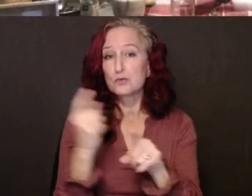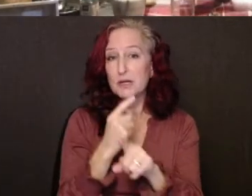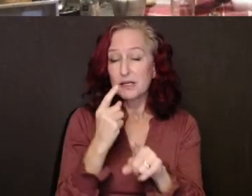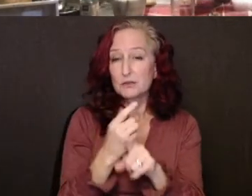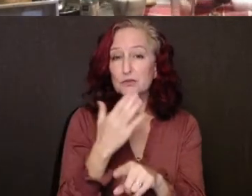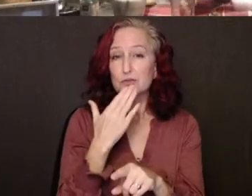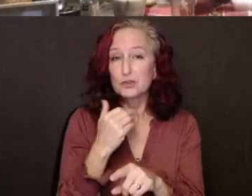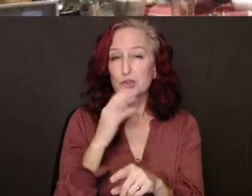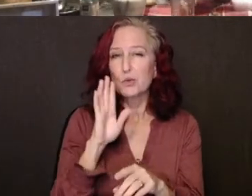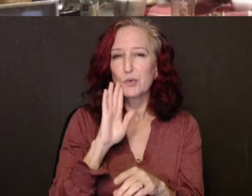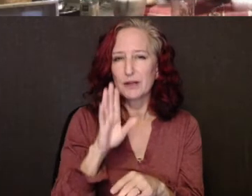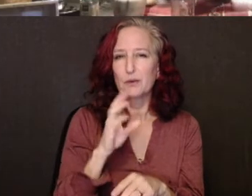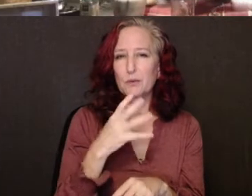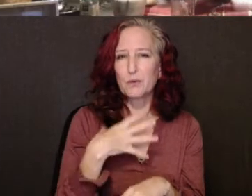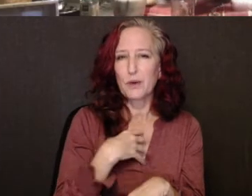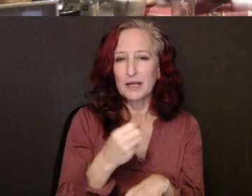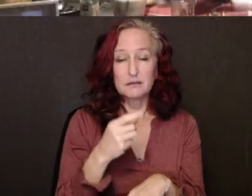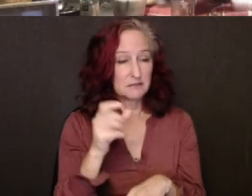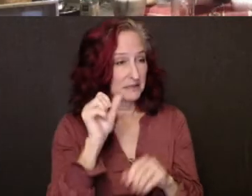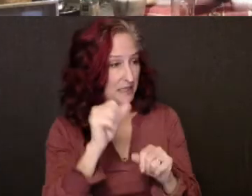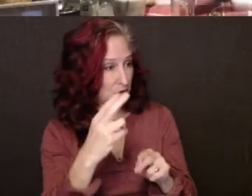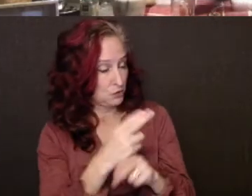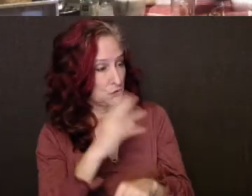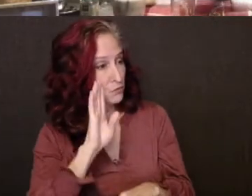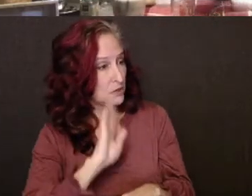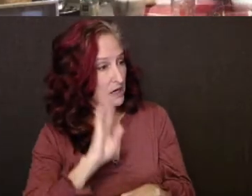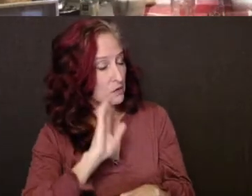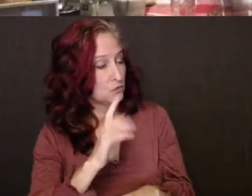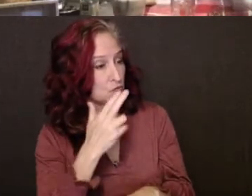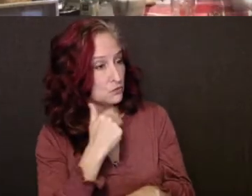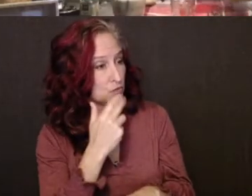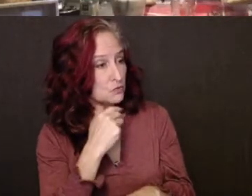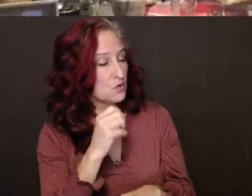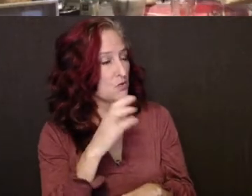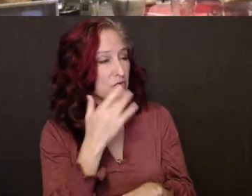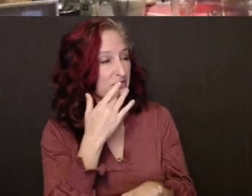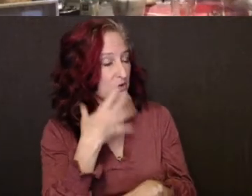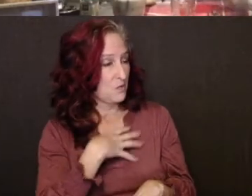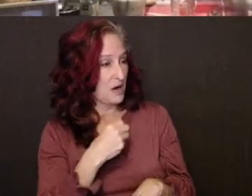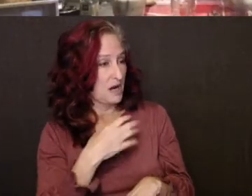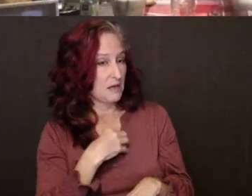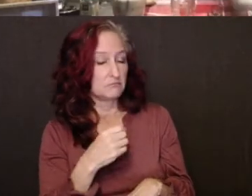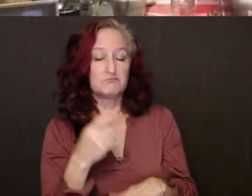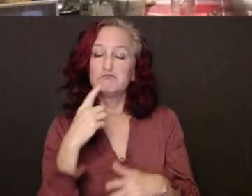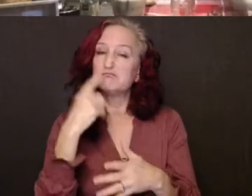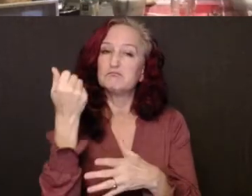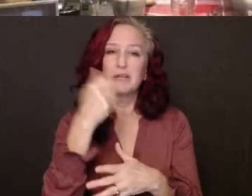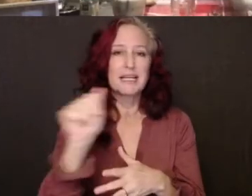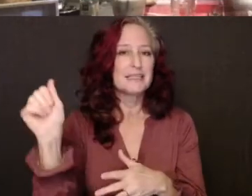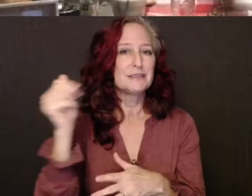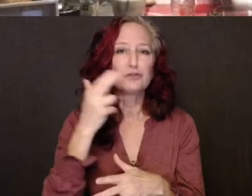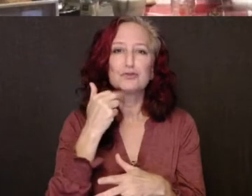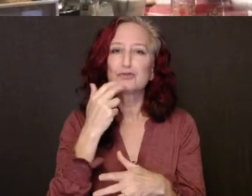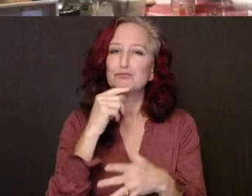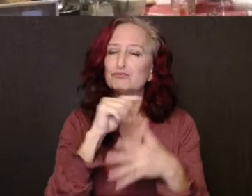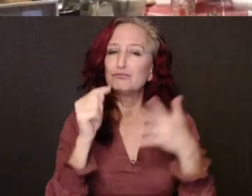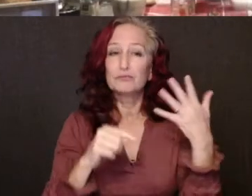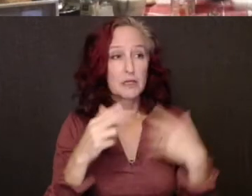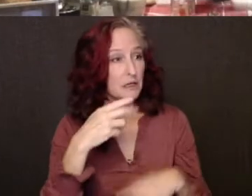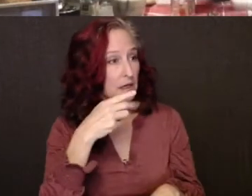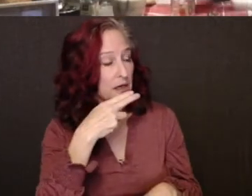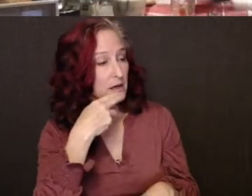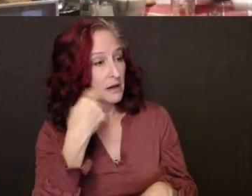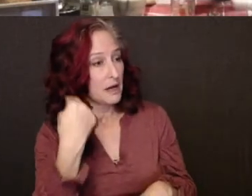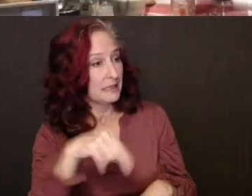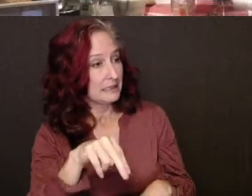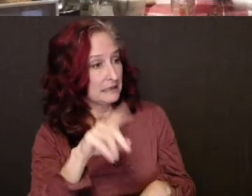off with the first layer of kheer. So my kheer, I used coconut sugar for this one. You can use regular